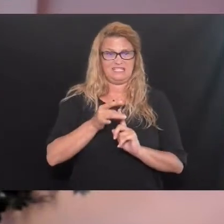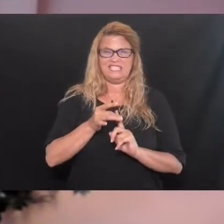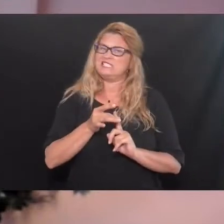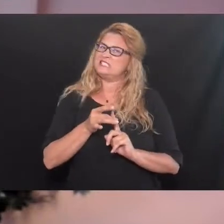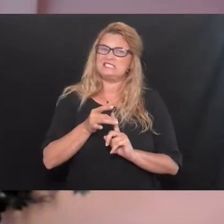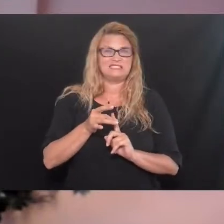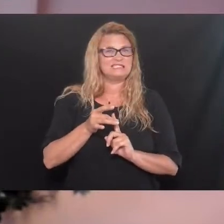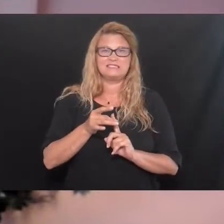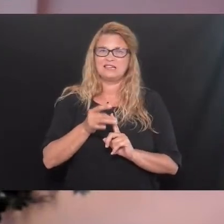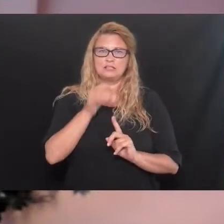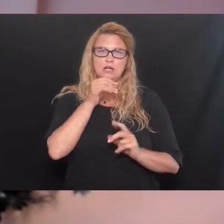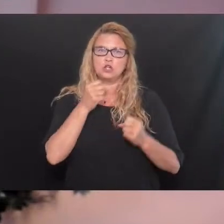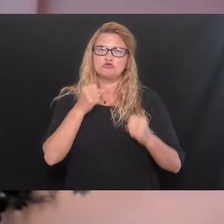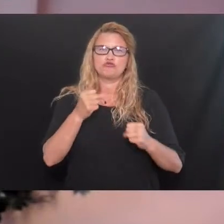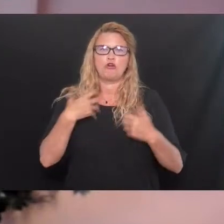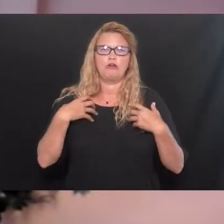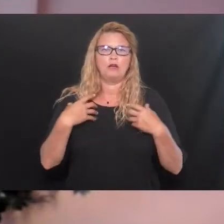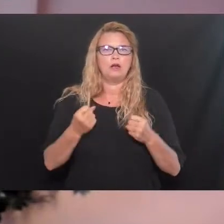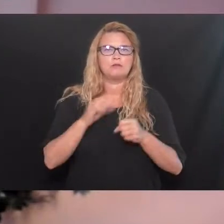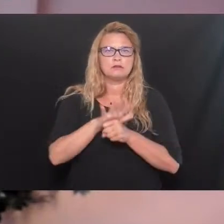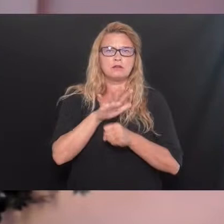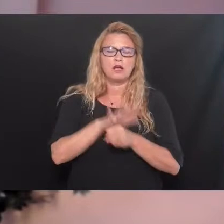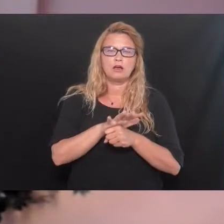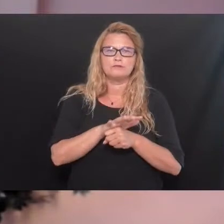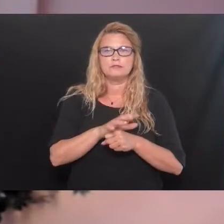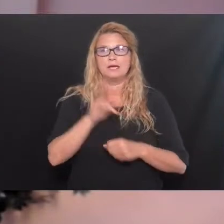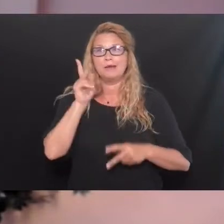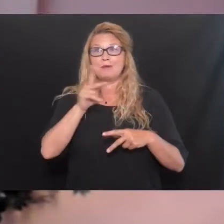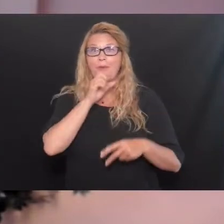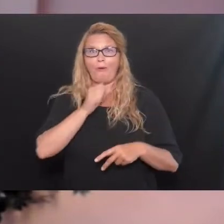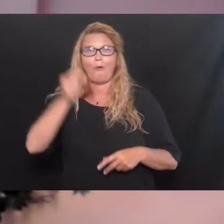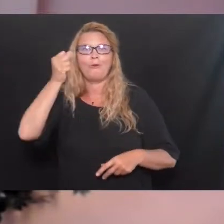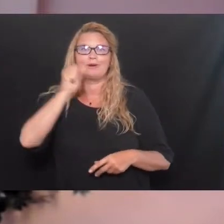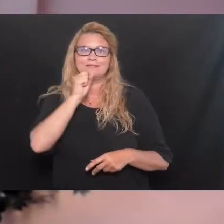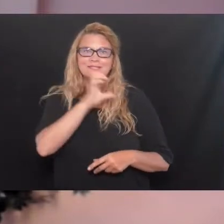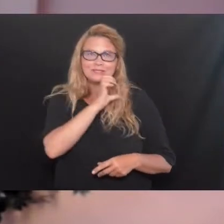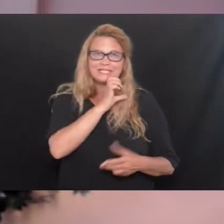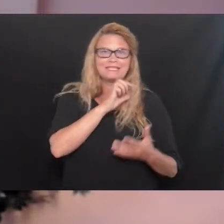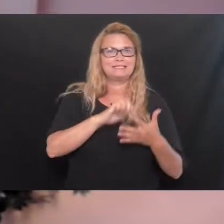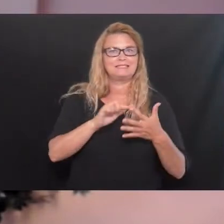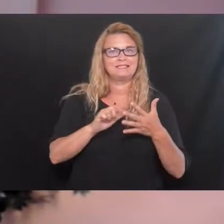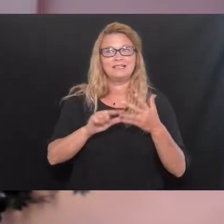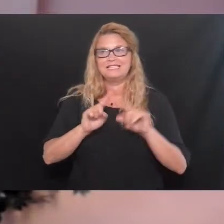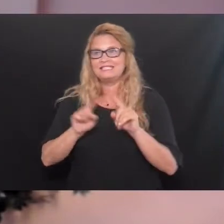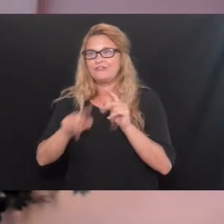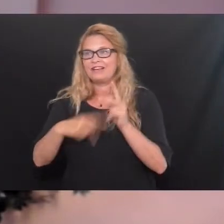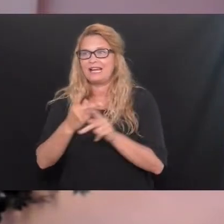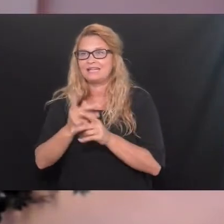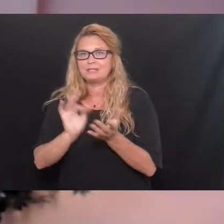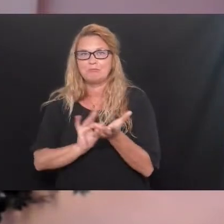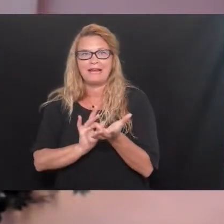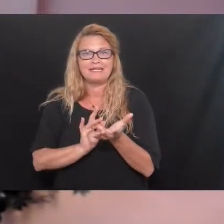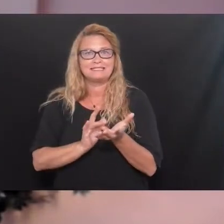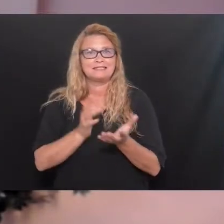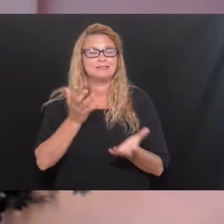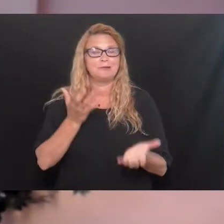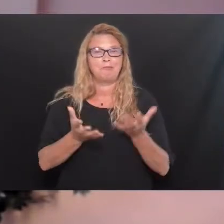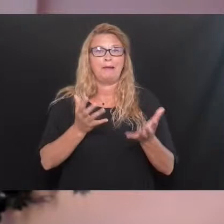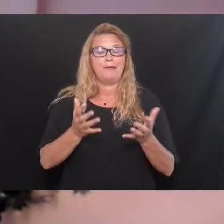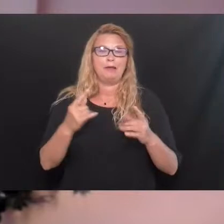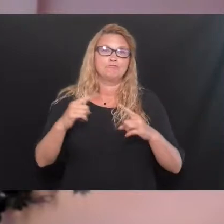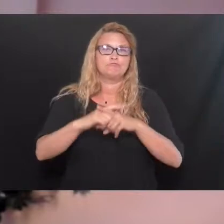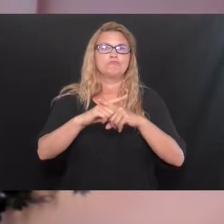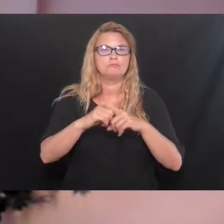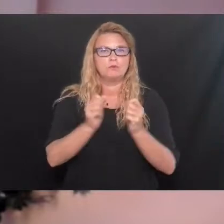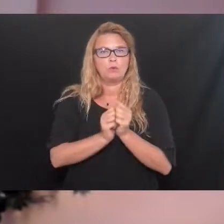well, people that are older, people that are compromised, people that are on different kind of medicines that might suppress their immune system